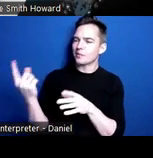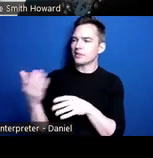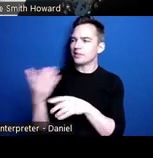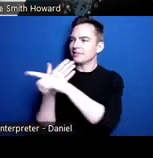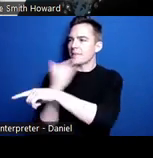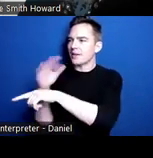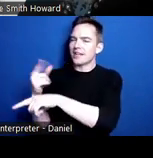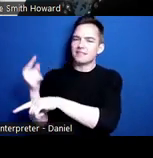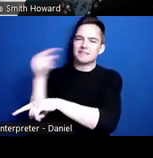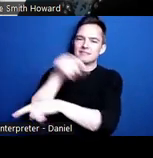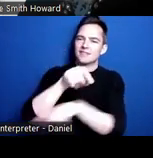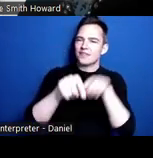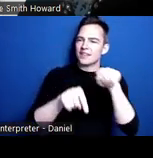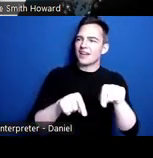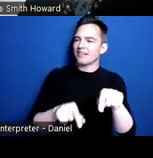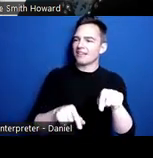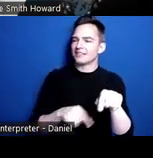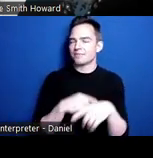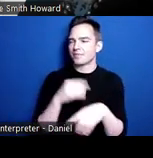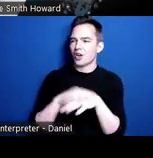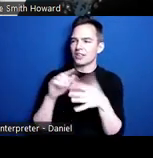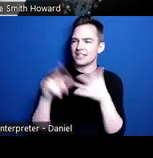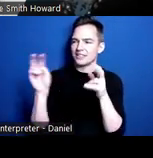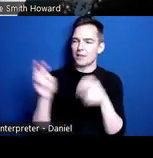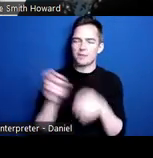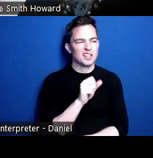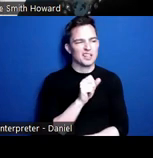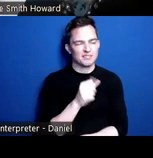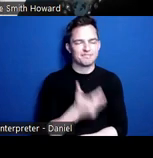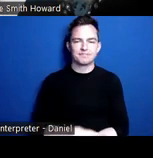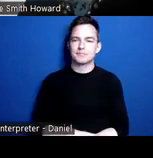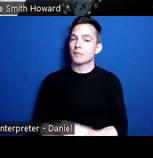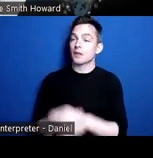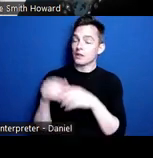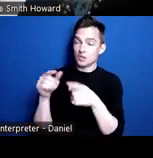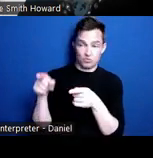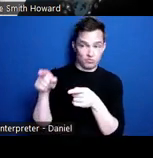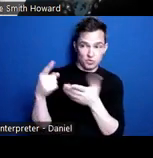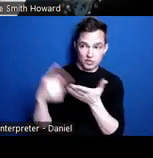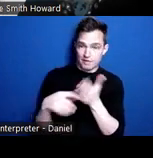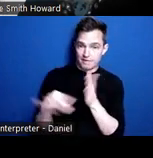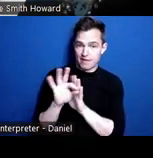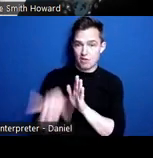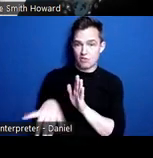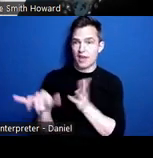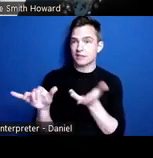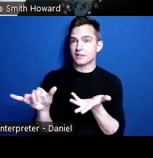else on these topics. Have you at times found